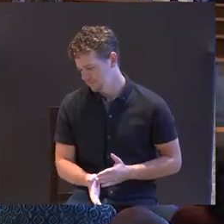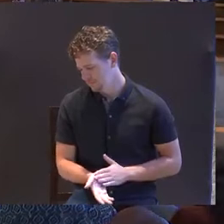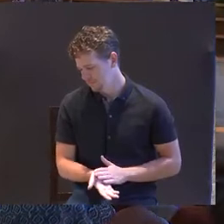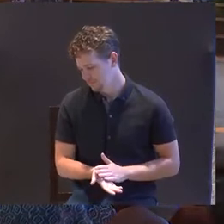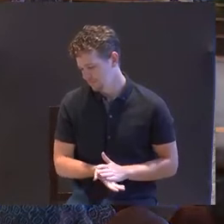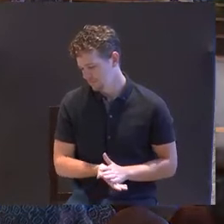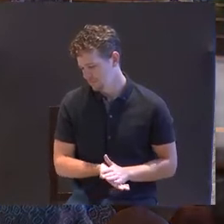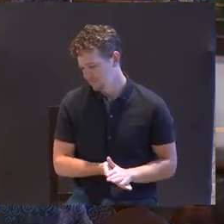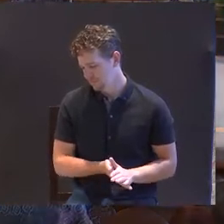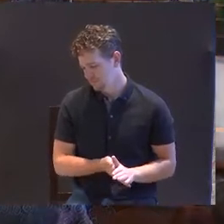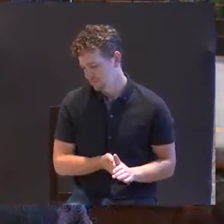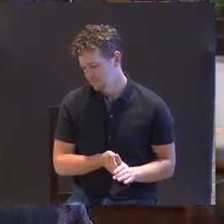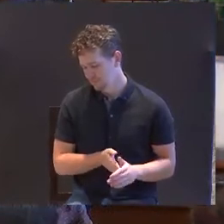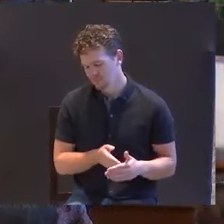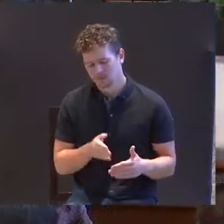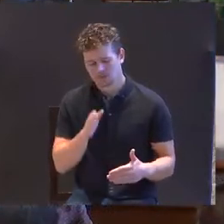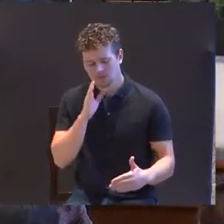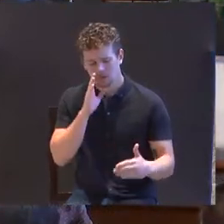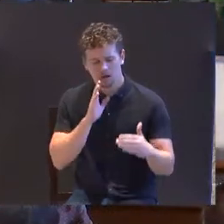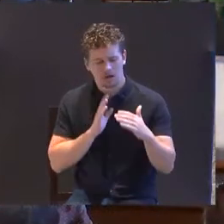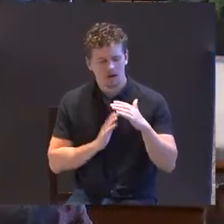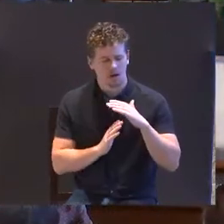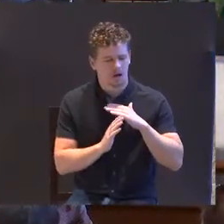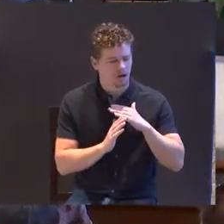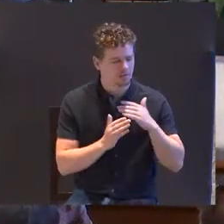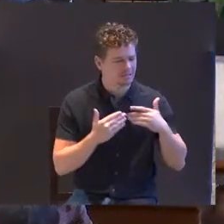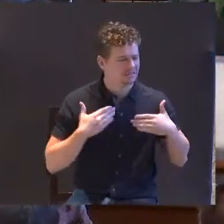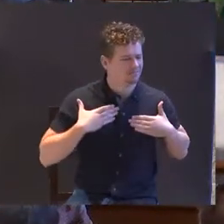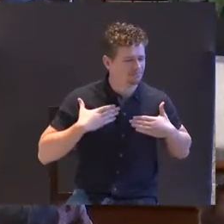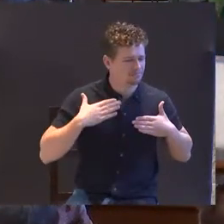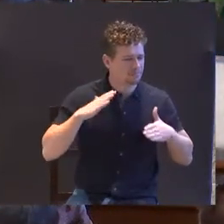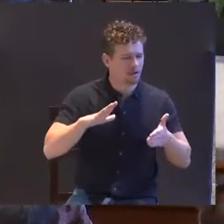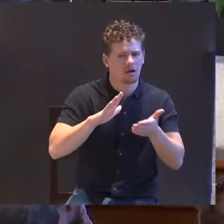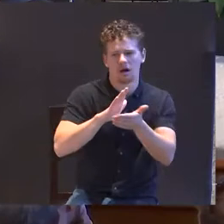To be humble, to be kind,